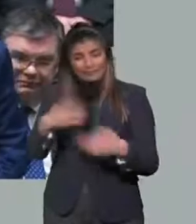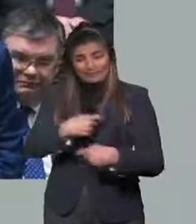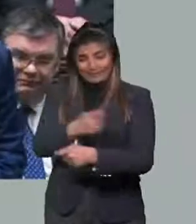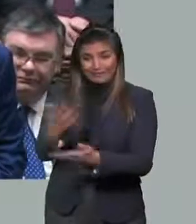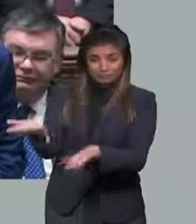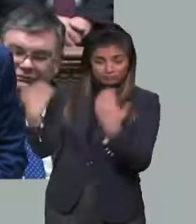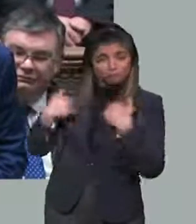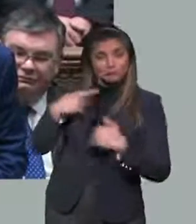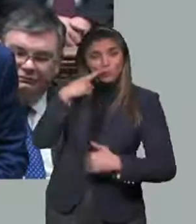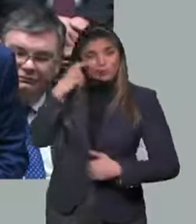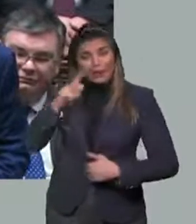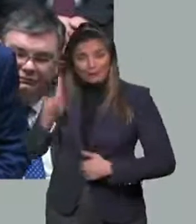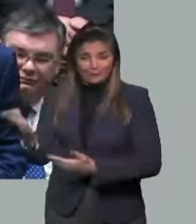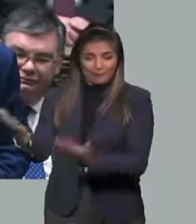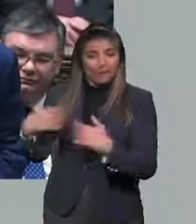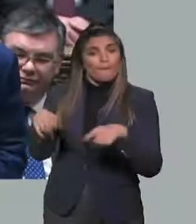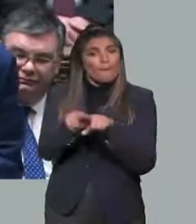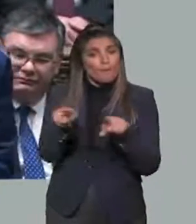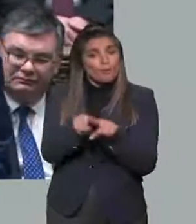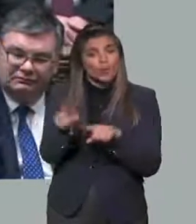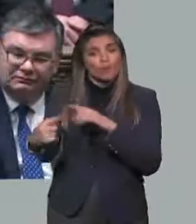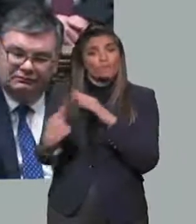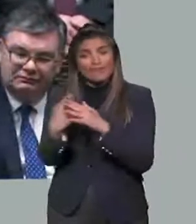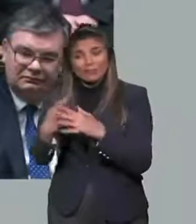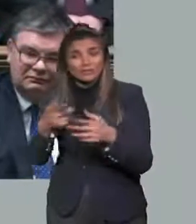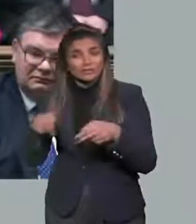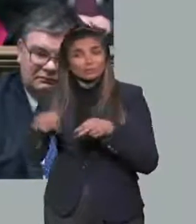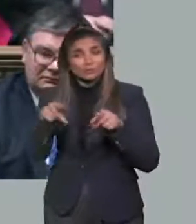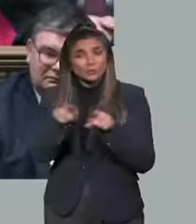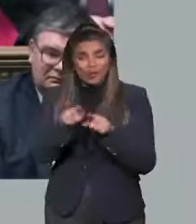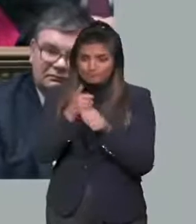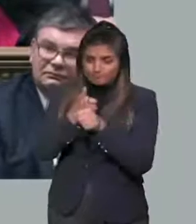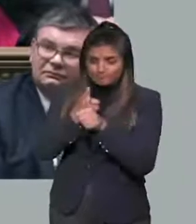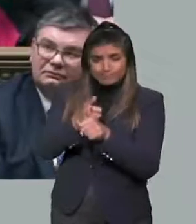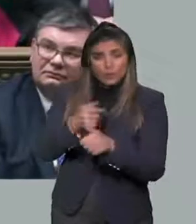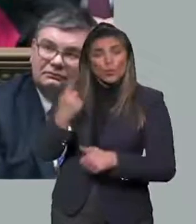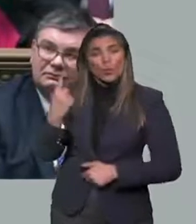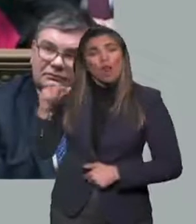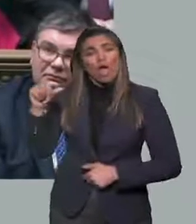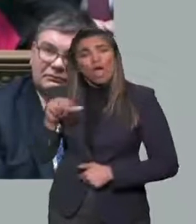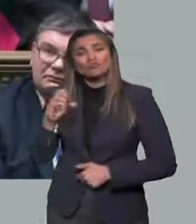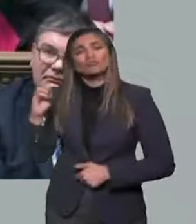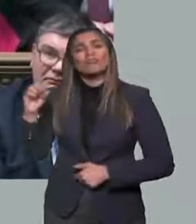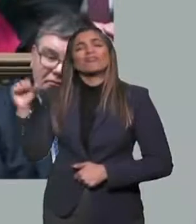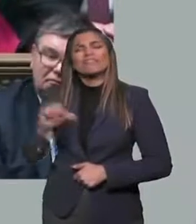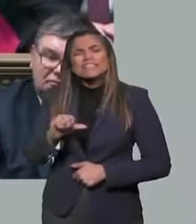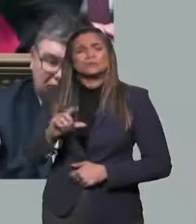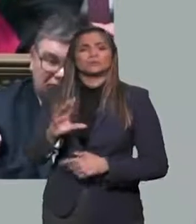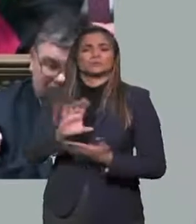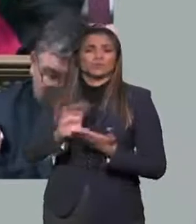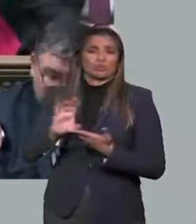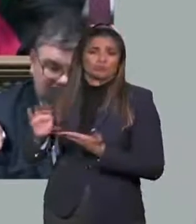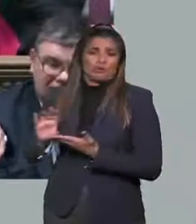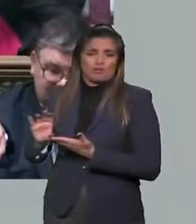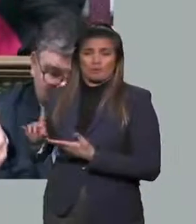come here, and also the humanitarian route, which has now got 100,000 sponsors applying to come